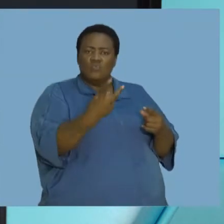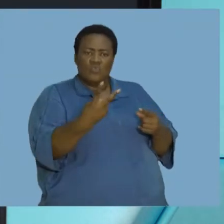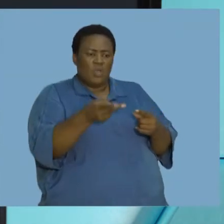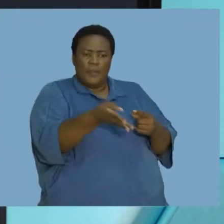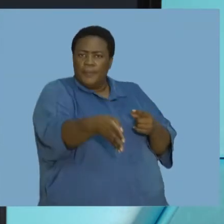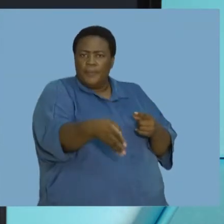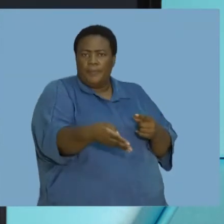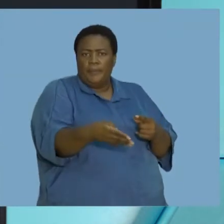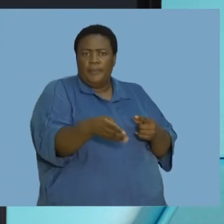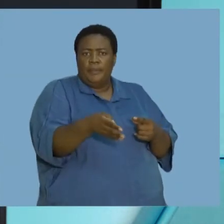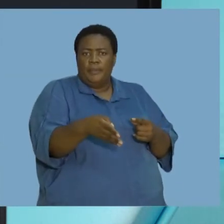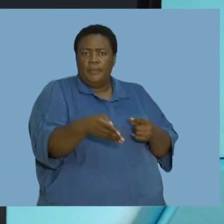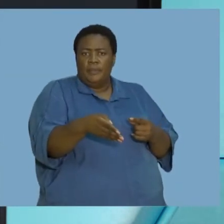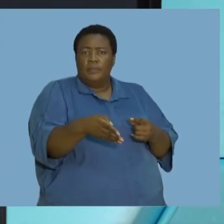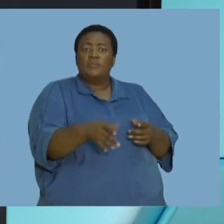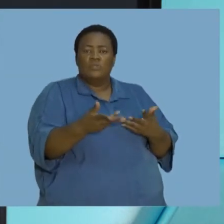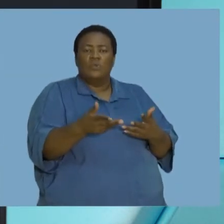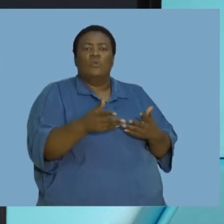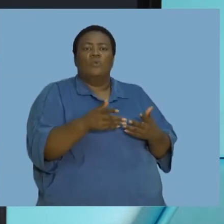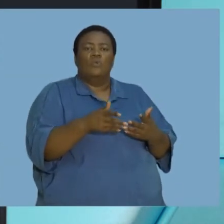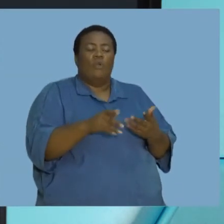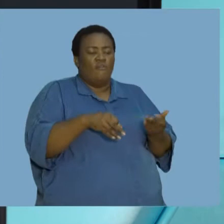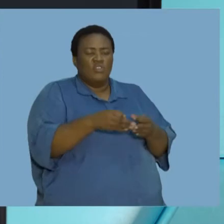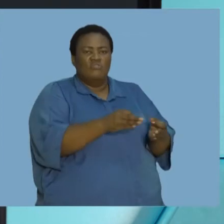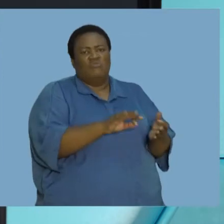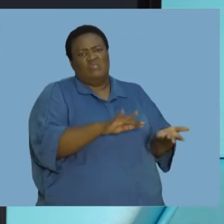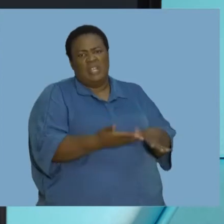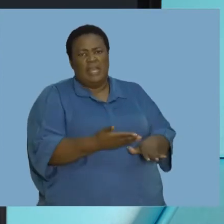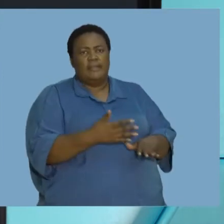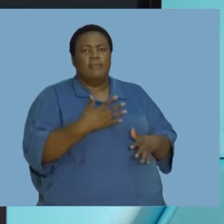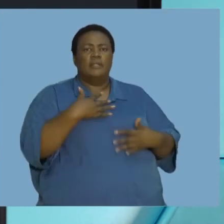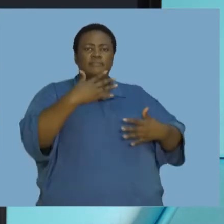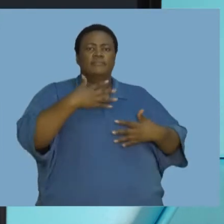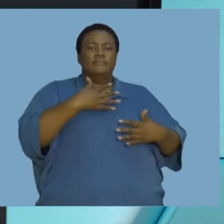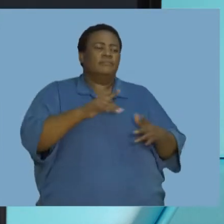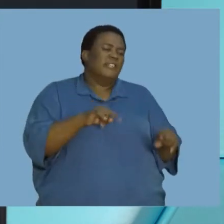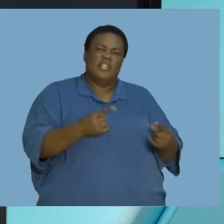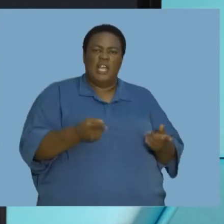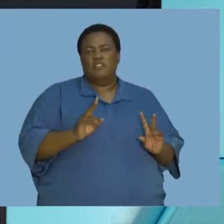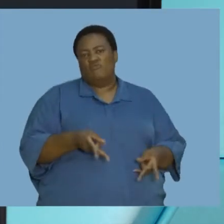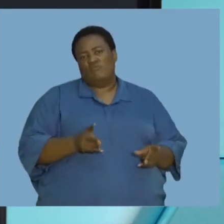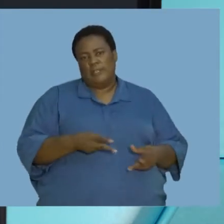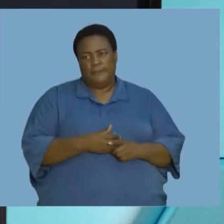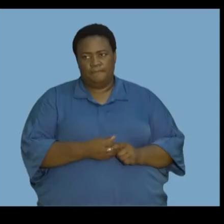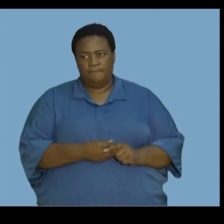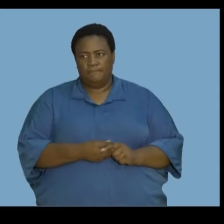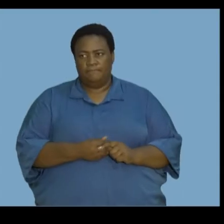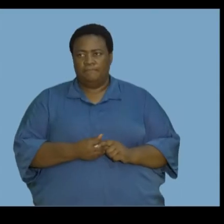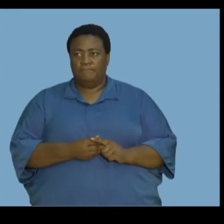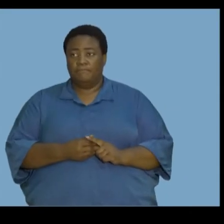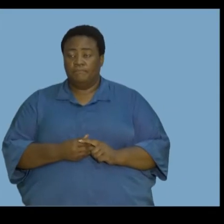process asphyxiation, where they now are deprived of oxygen and they no longer can breathe or respire